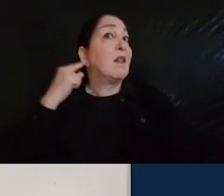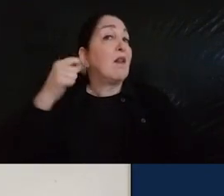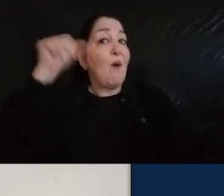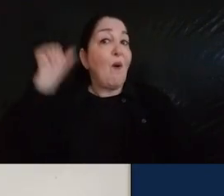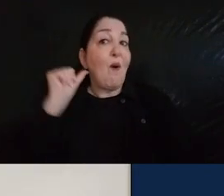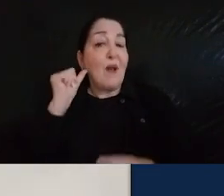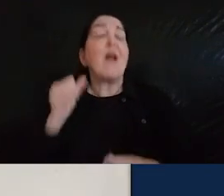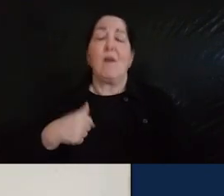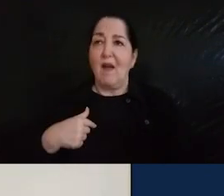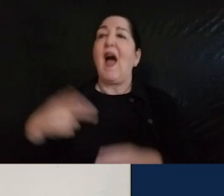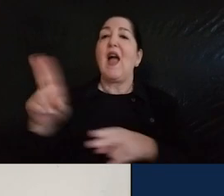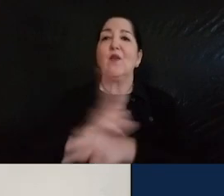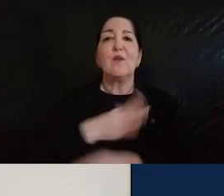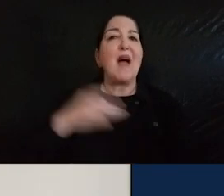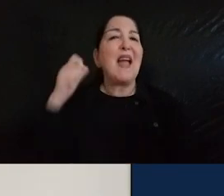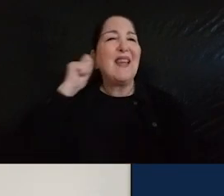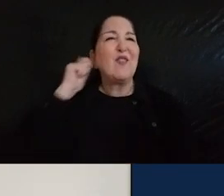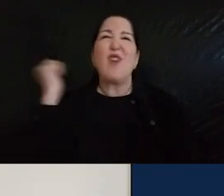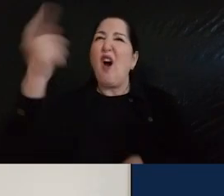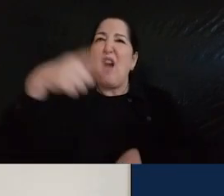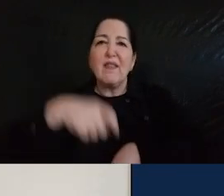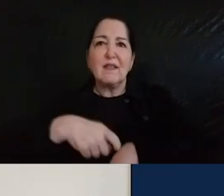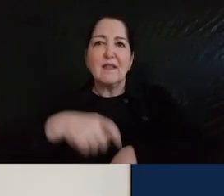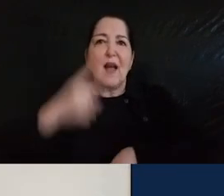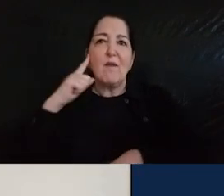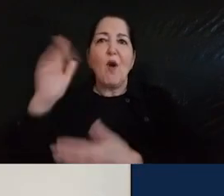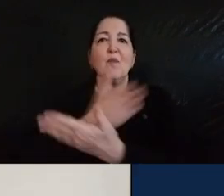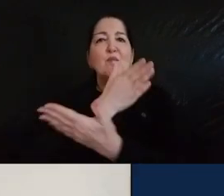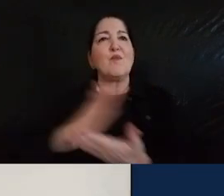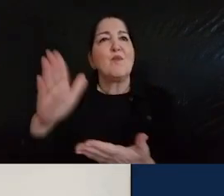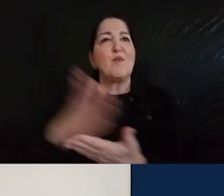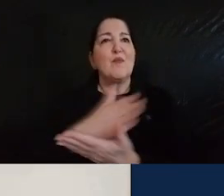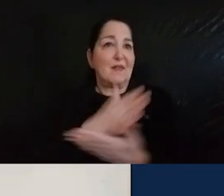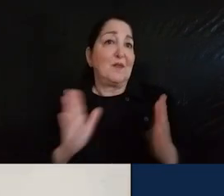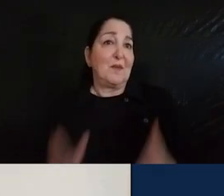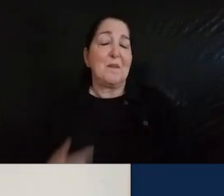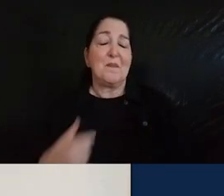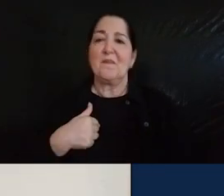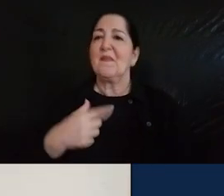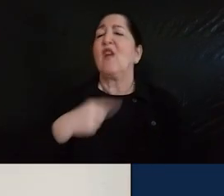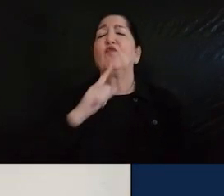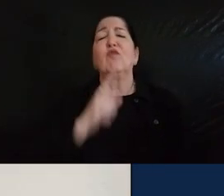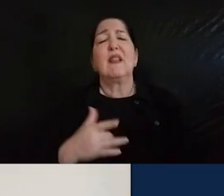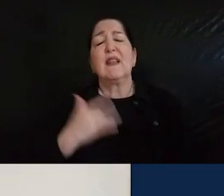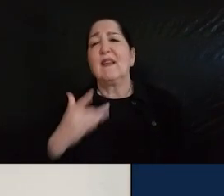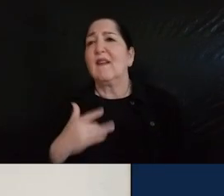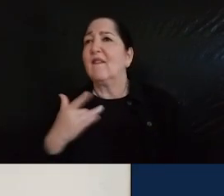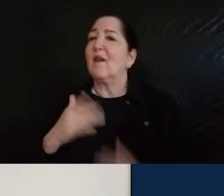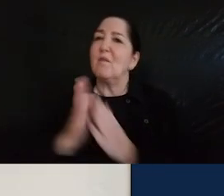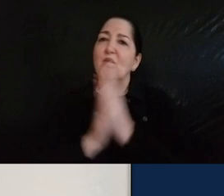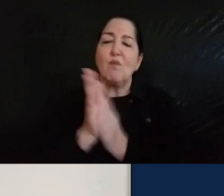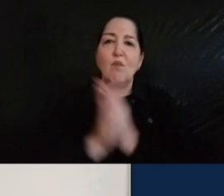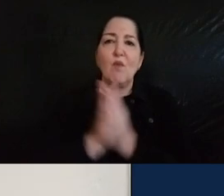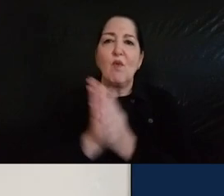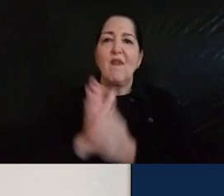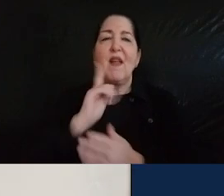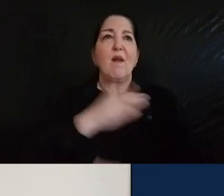music professional, a person that uses my ears all the time. I just really